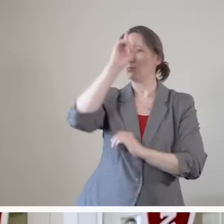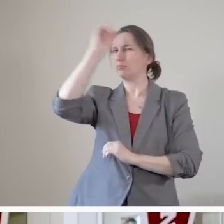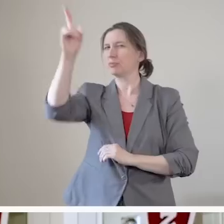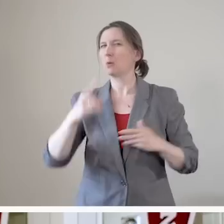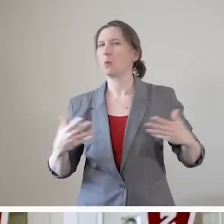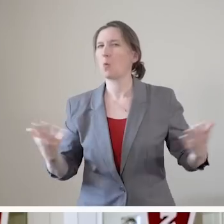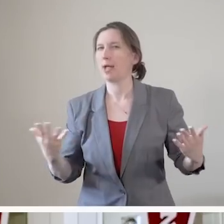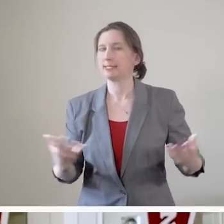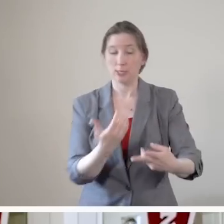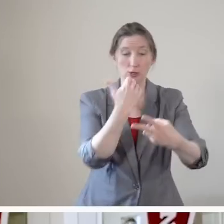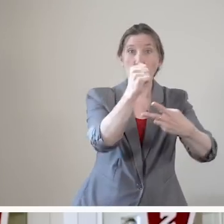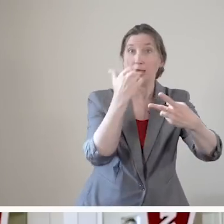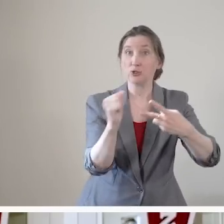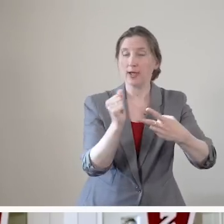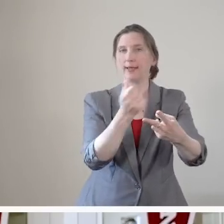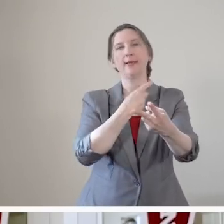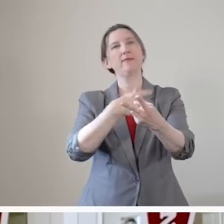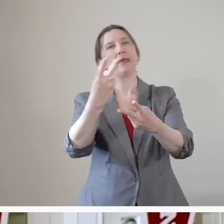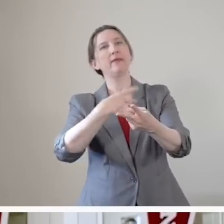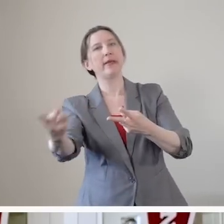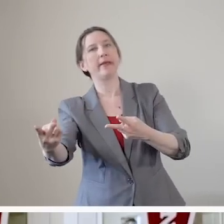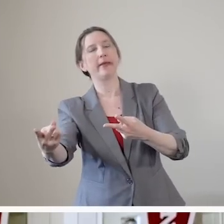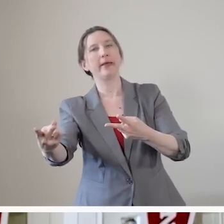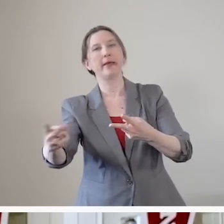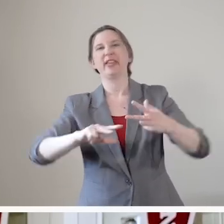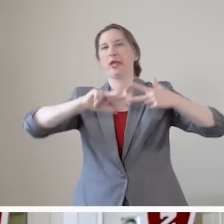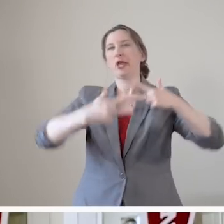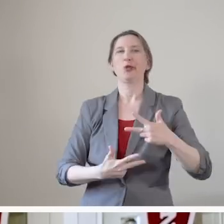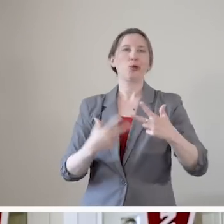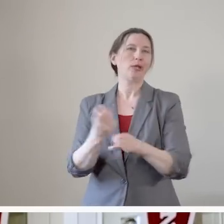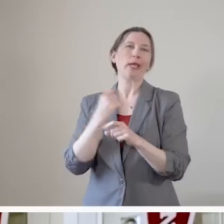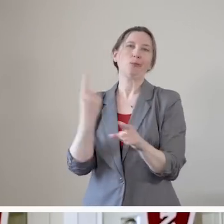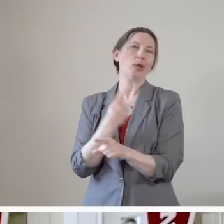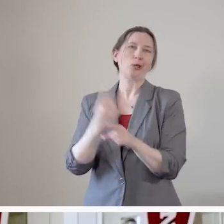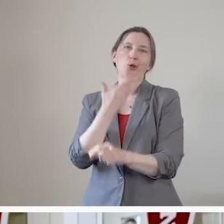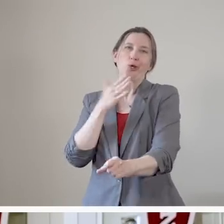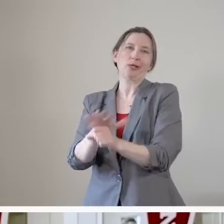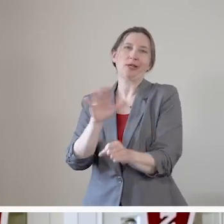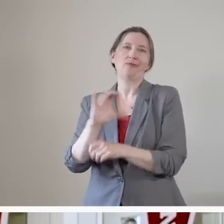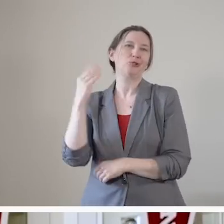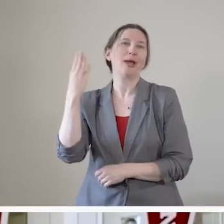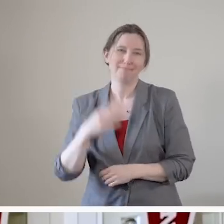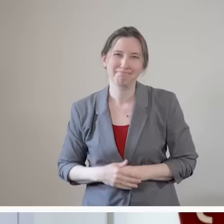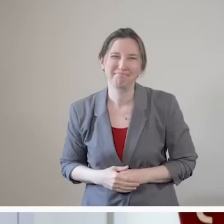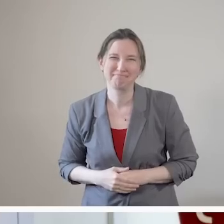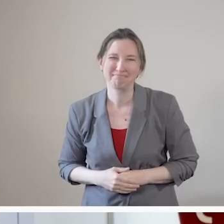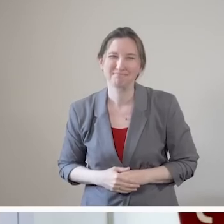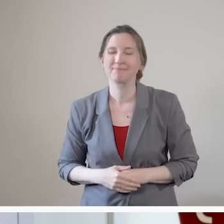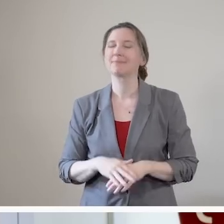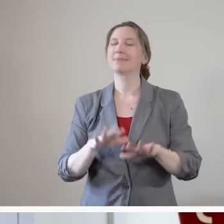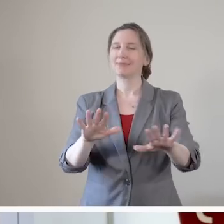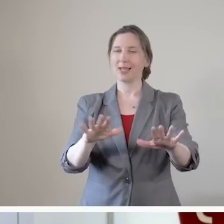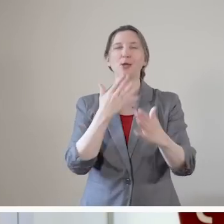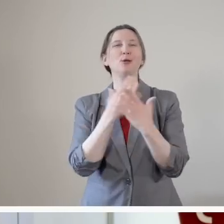pretty good at? If those two steps don't work, then get a damn job like the rest of us. Okay,